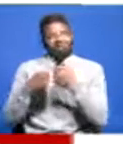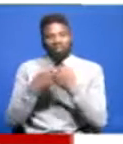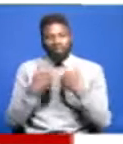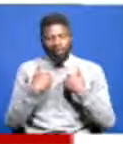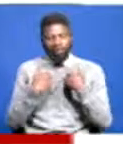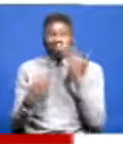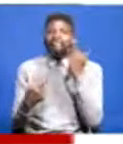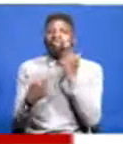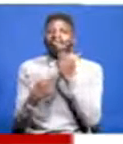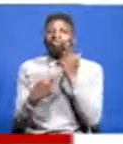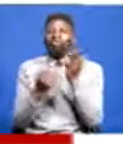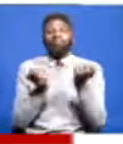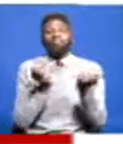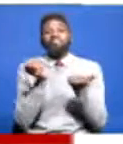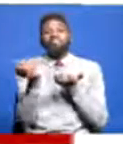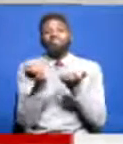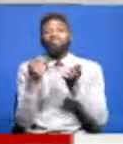businesses, you know, taxing